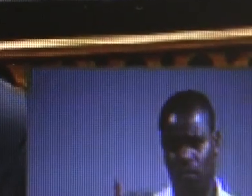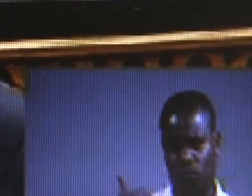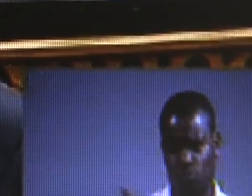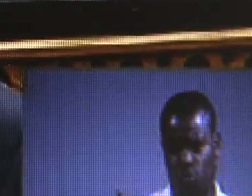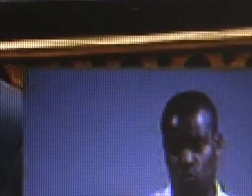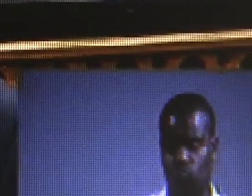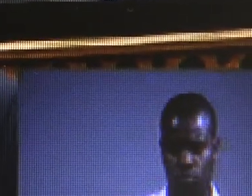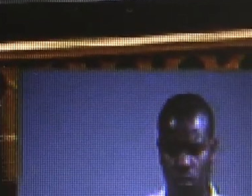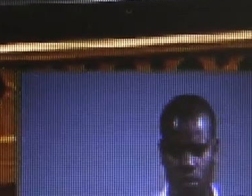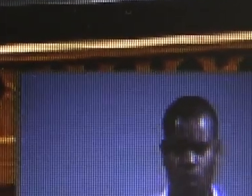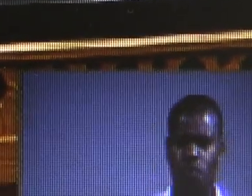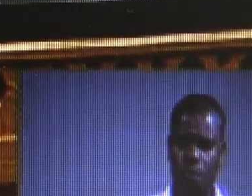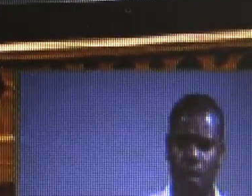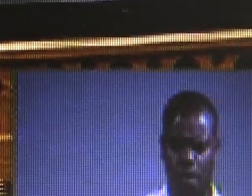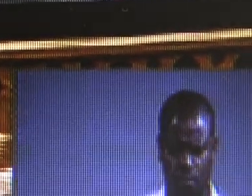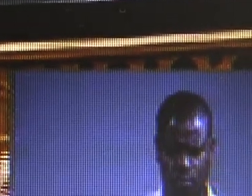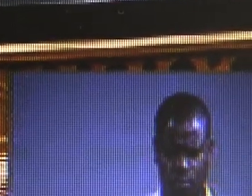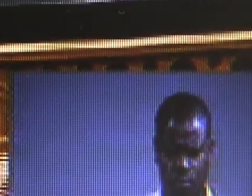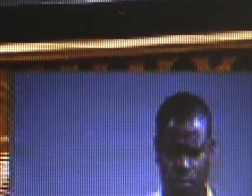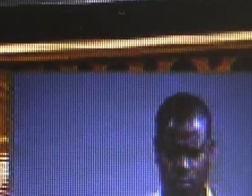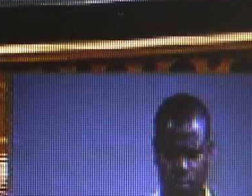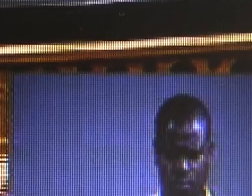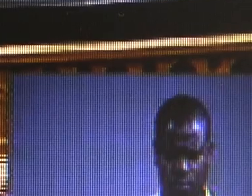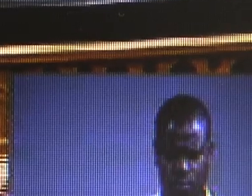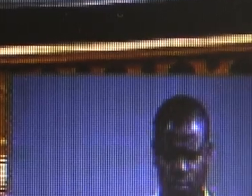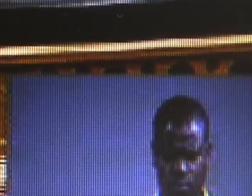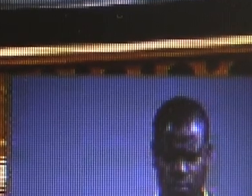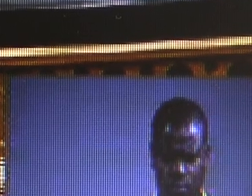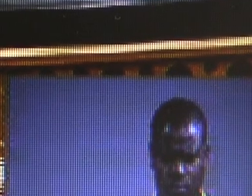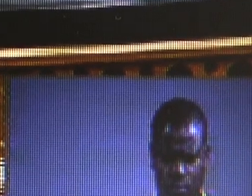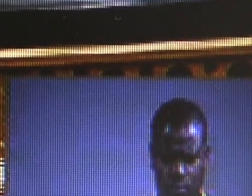Africans. We talk about transforming